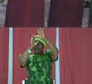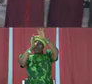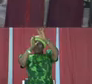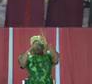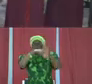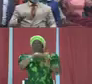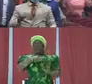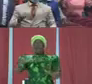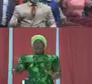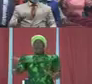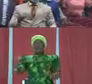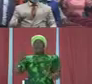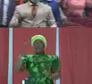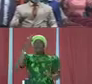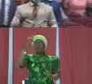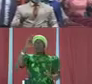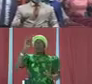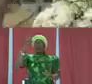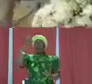and of the Son,